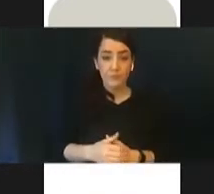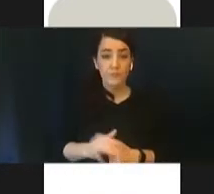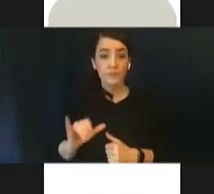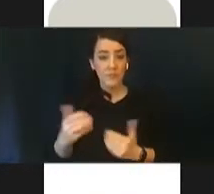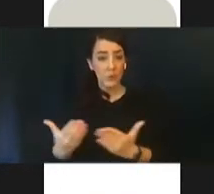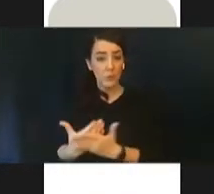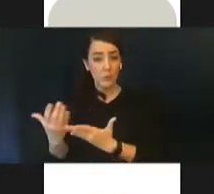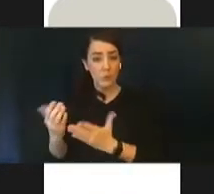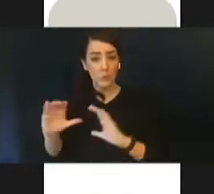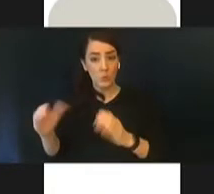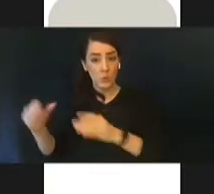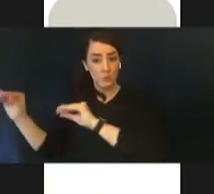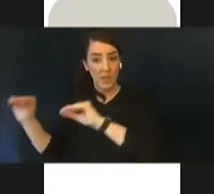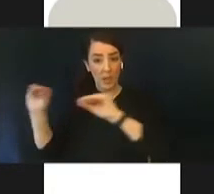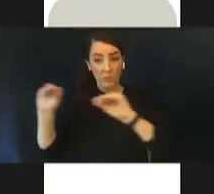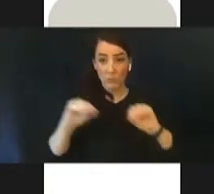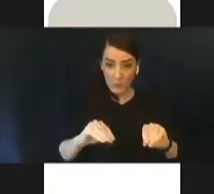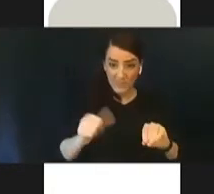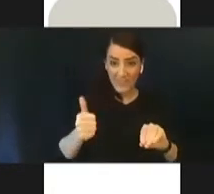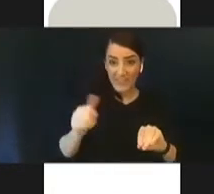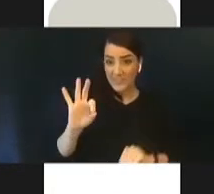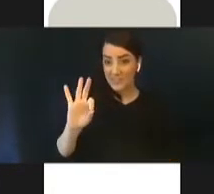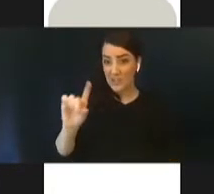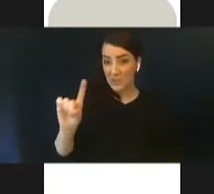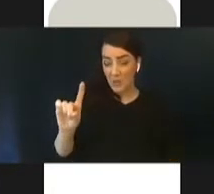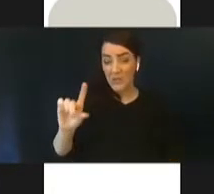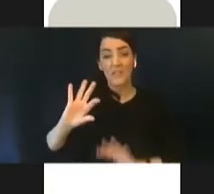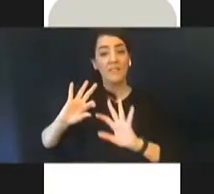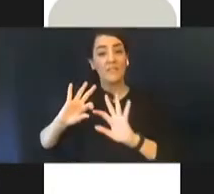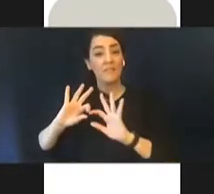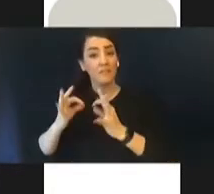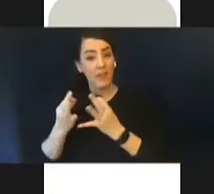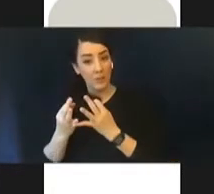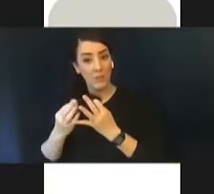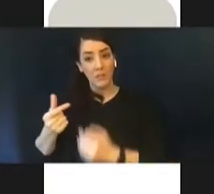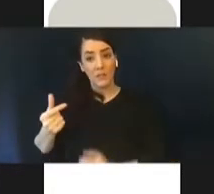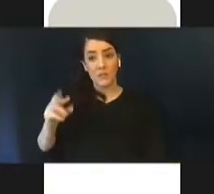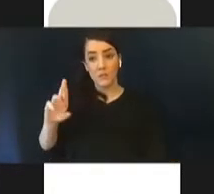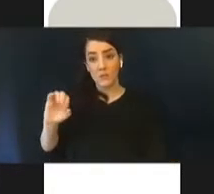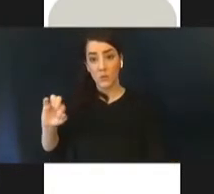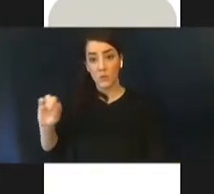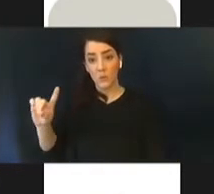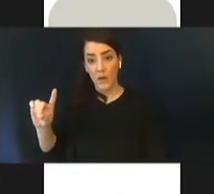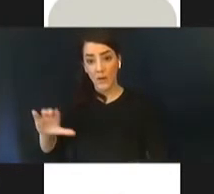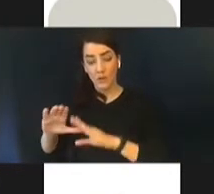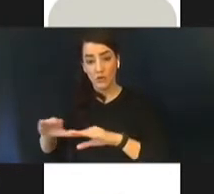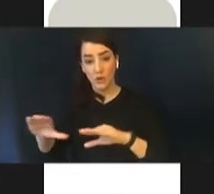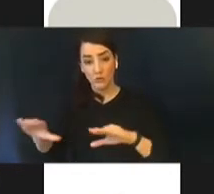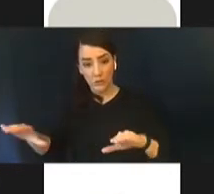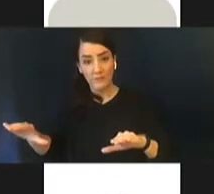families, children, grandchildren, of Haldemar survivors. Ch Thank you.